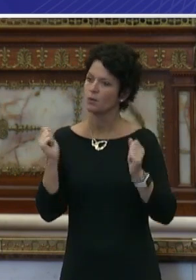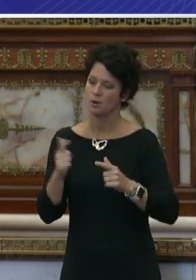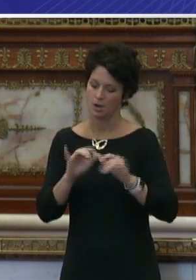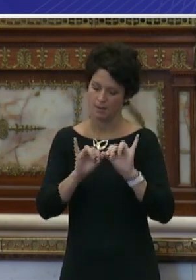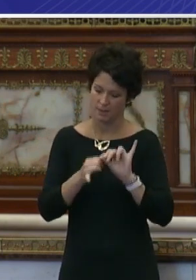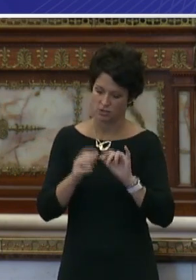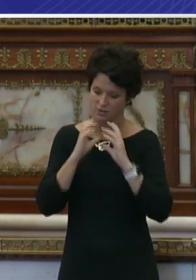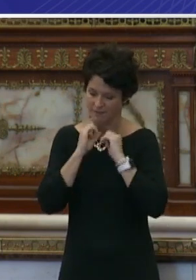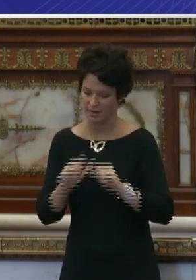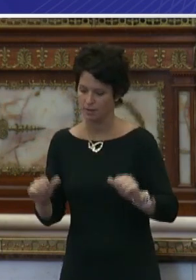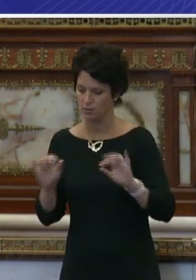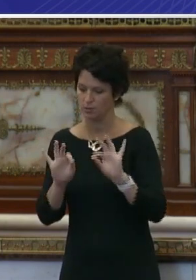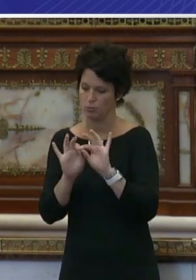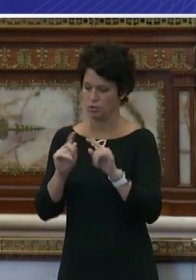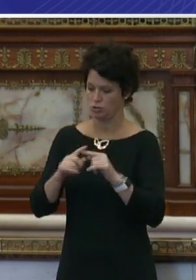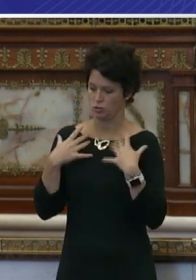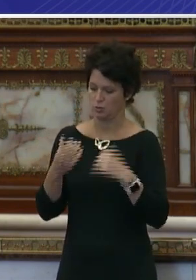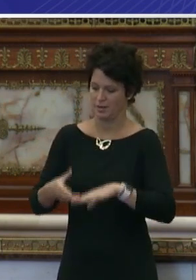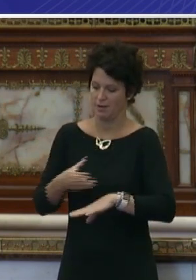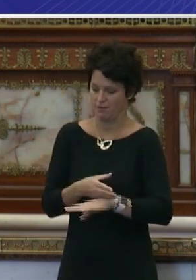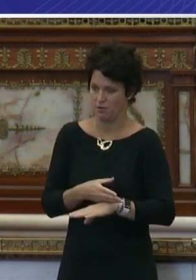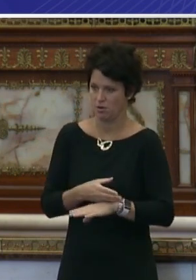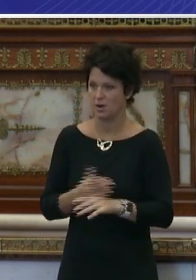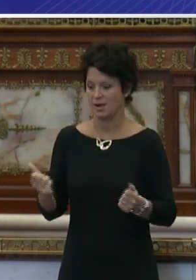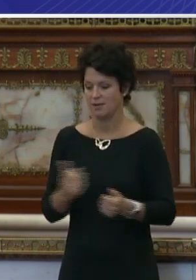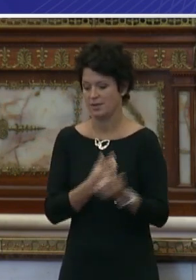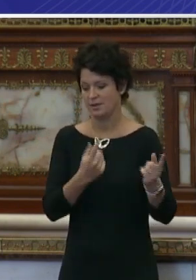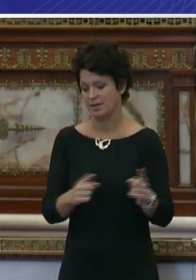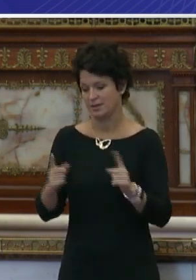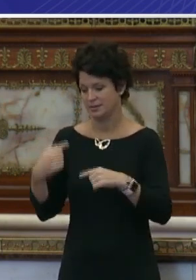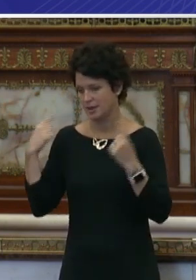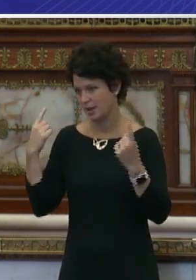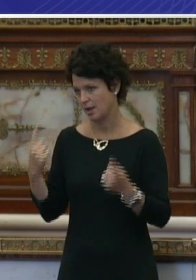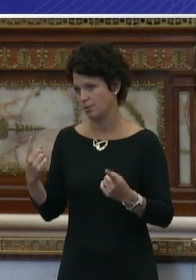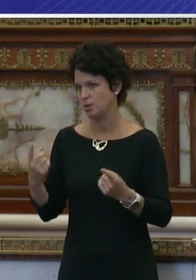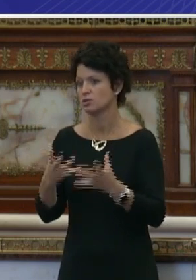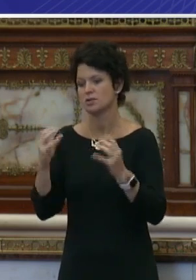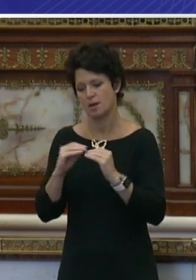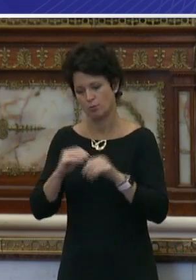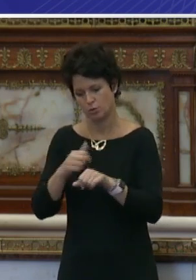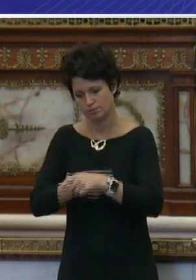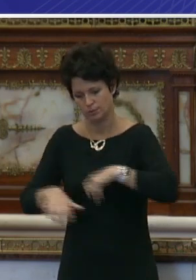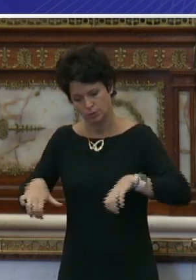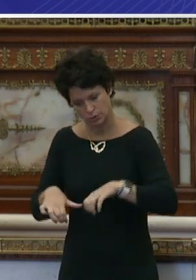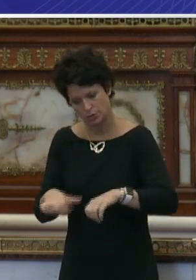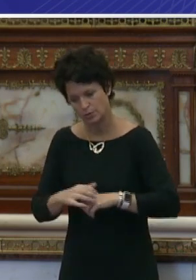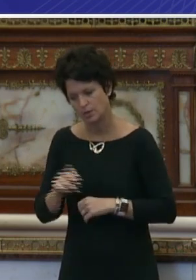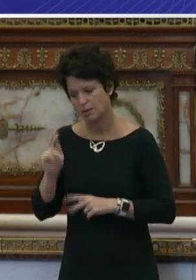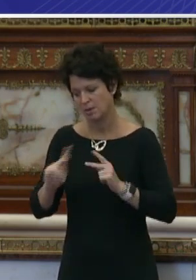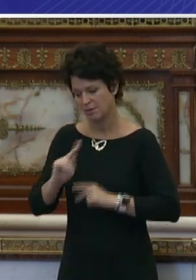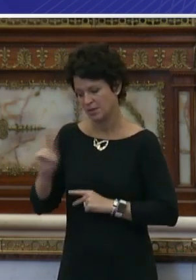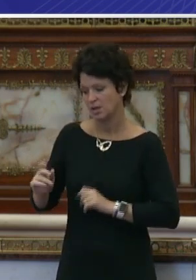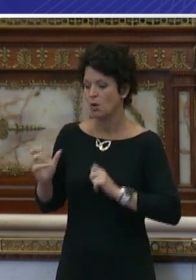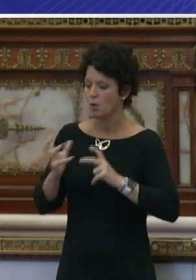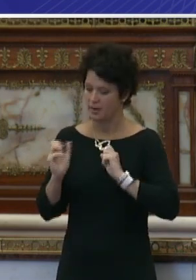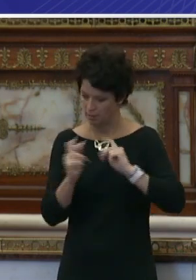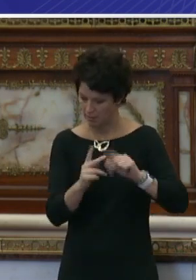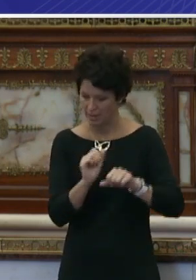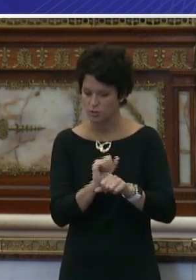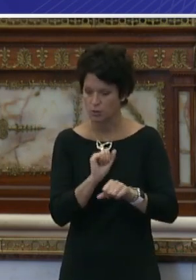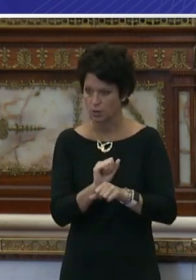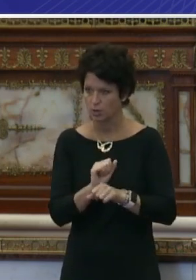city a chance to recover. Given all that has been done, however, there is still much more to do. Philadelphians want to go back to work, and